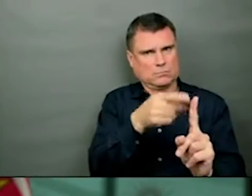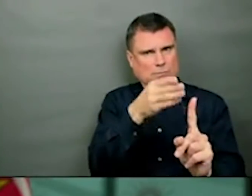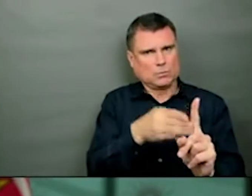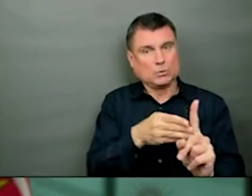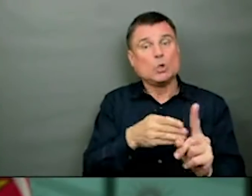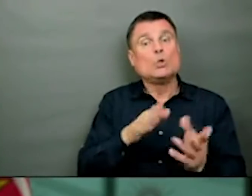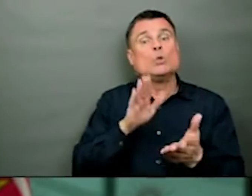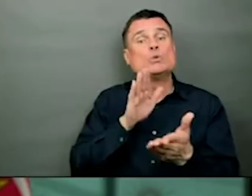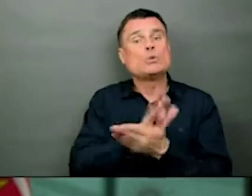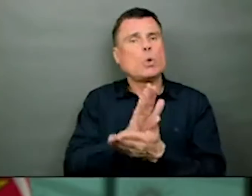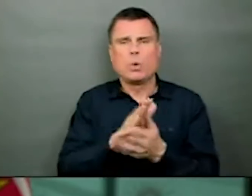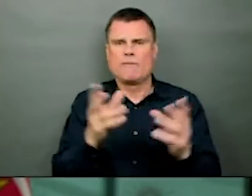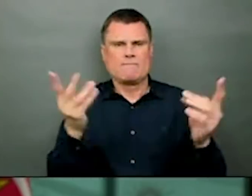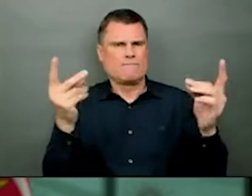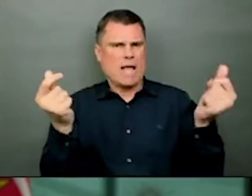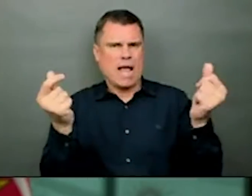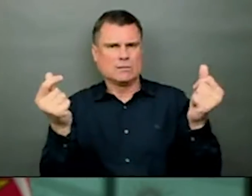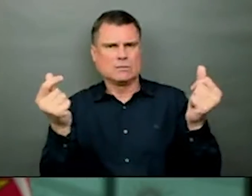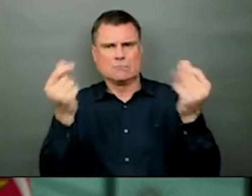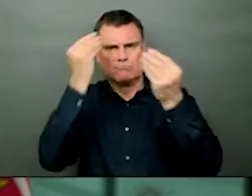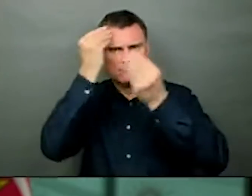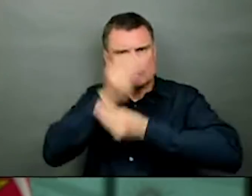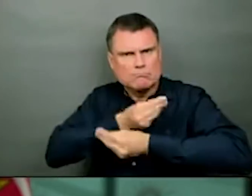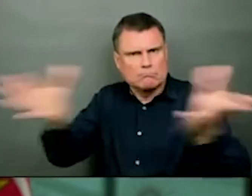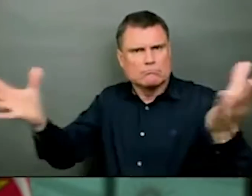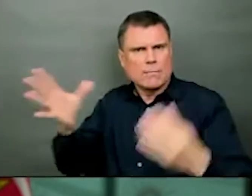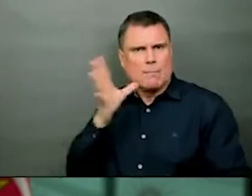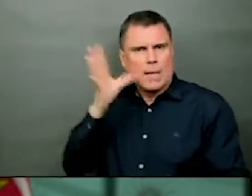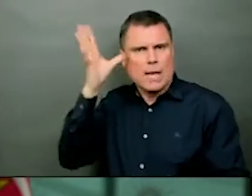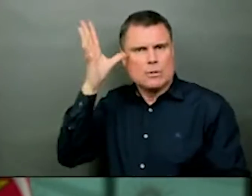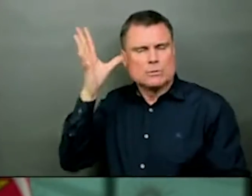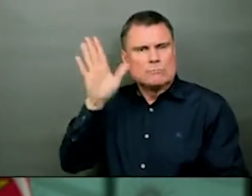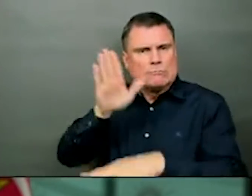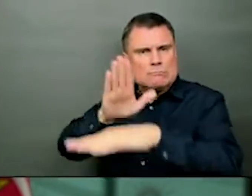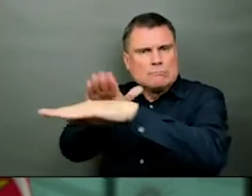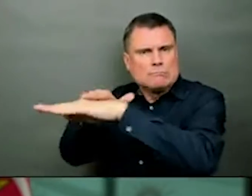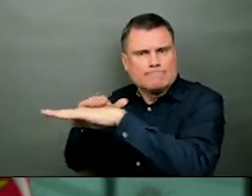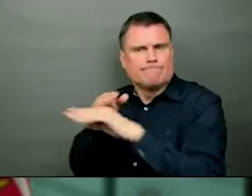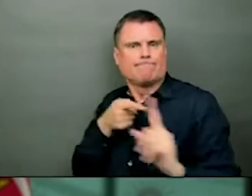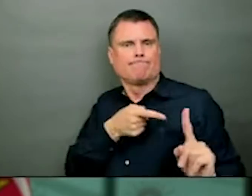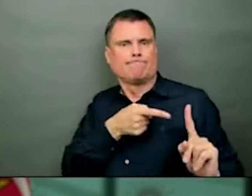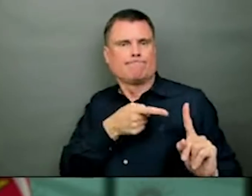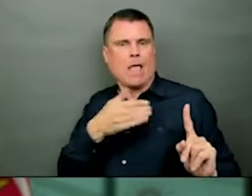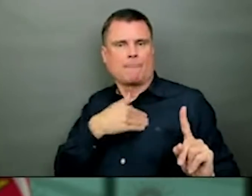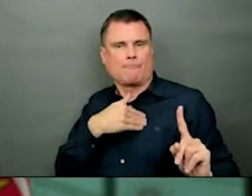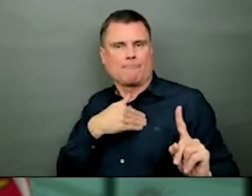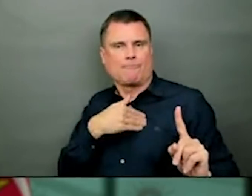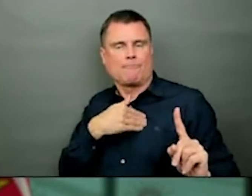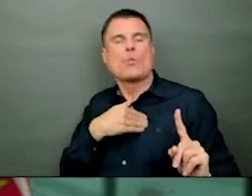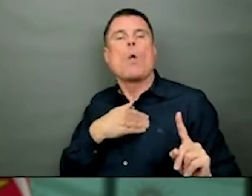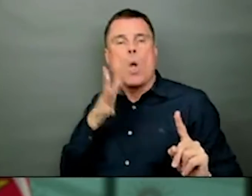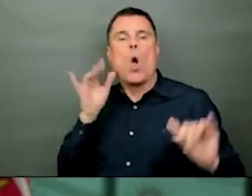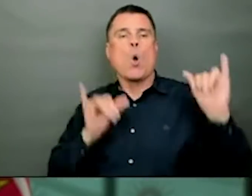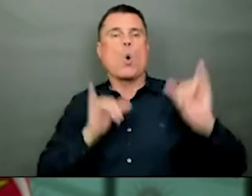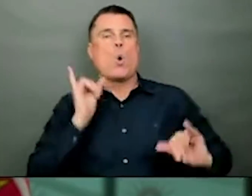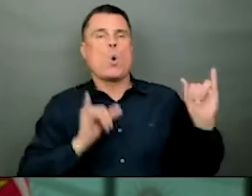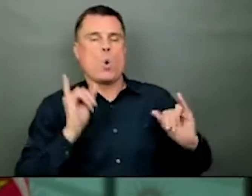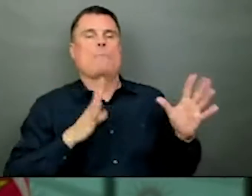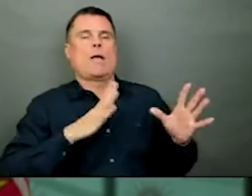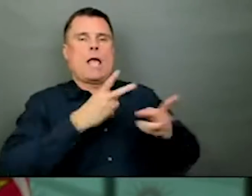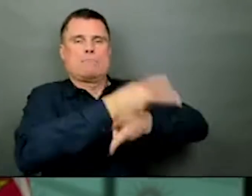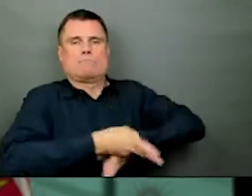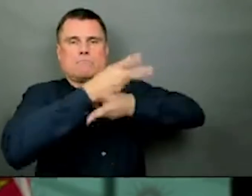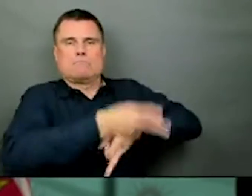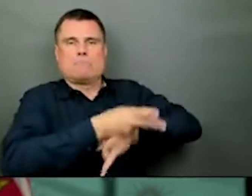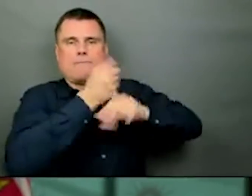notifications are a reflection of activity that you quite rightly note is occurring on the North Shore. And is there Yeah,